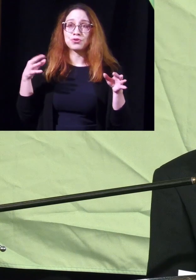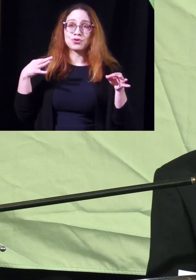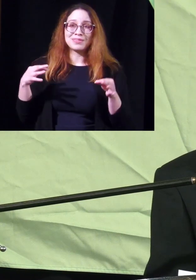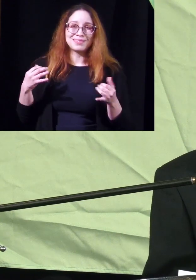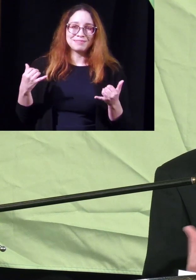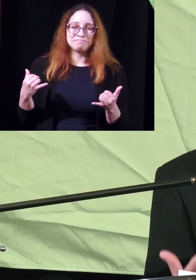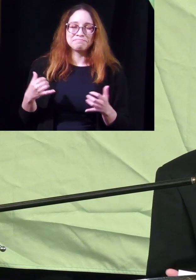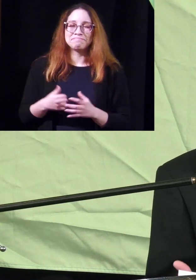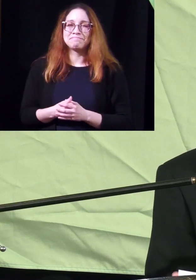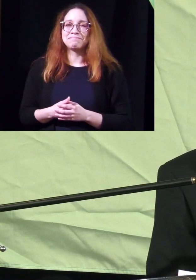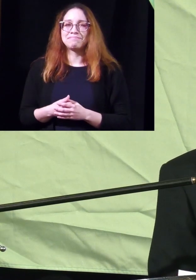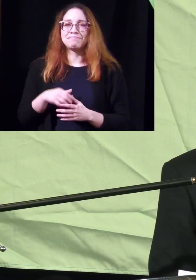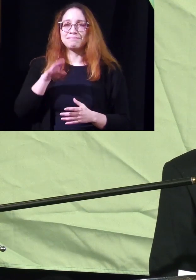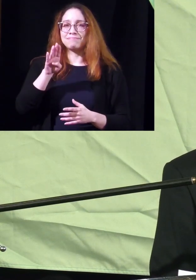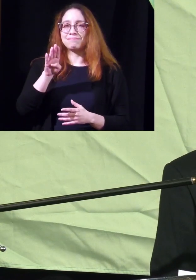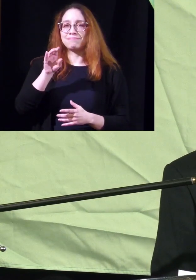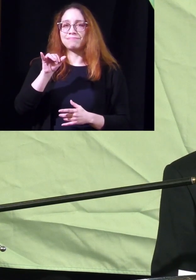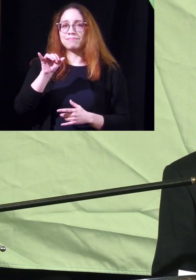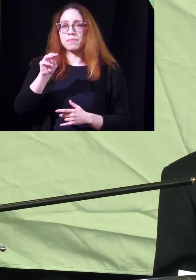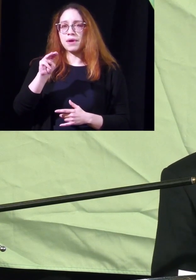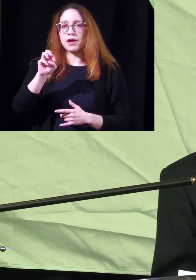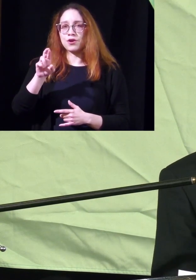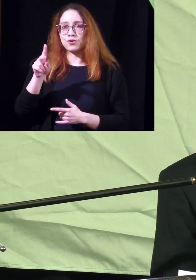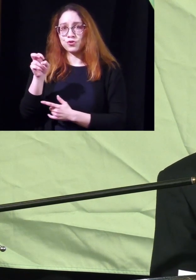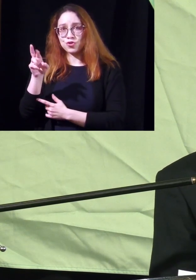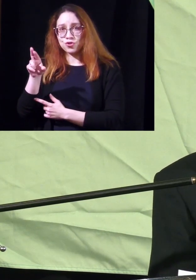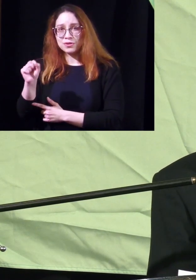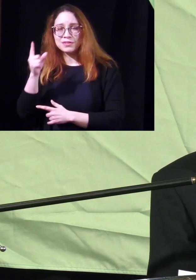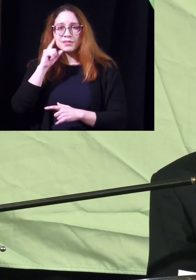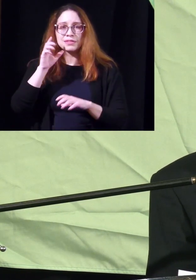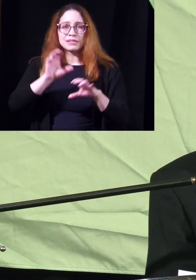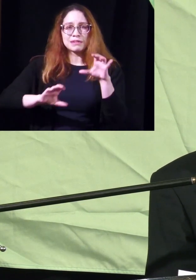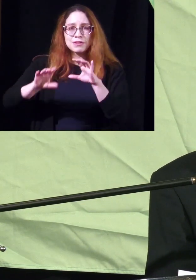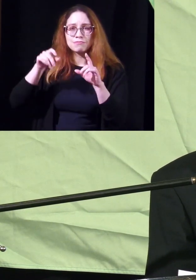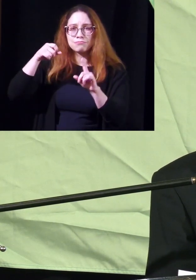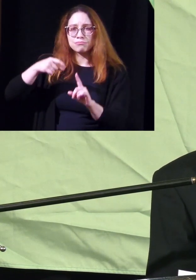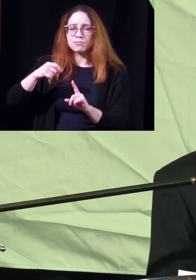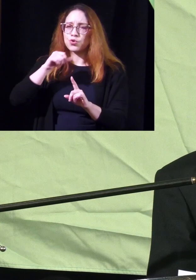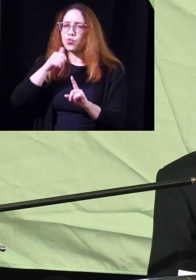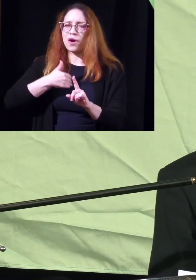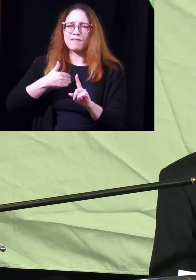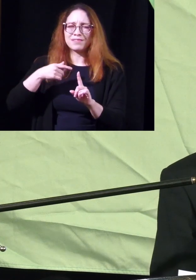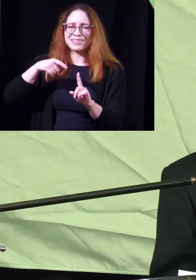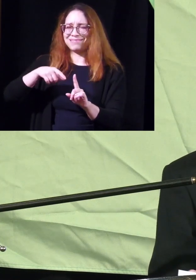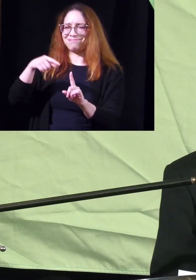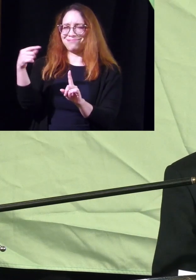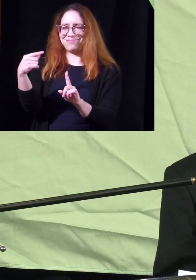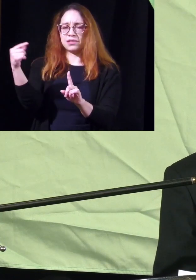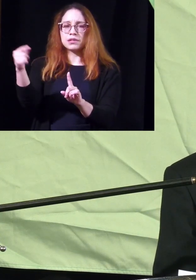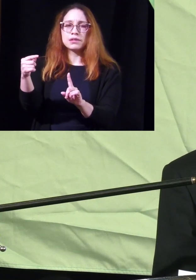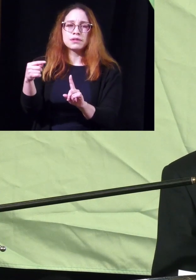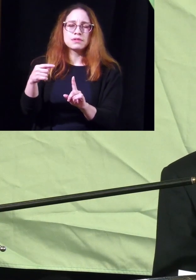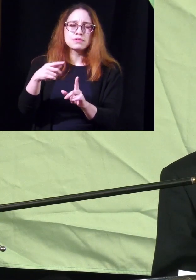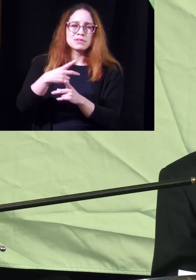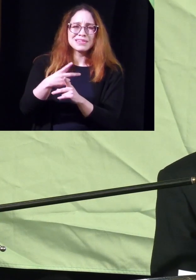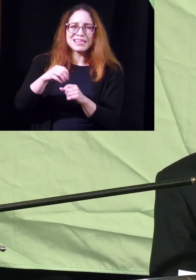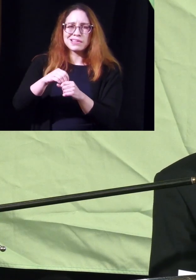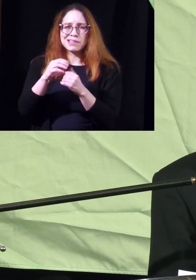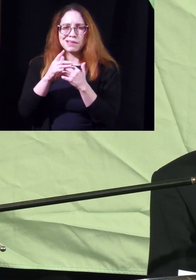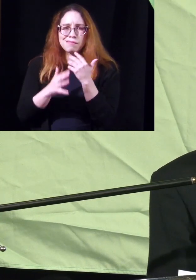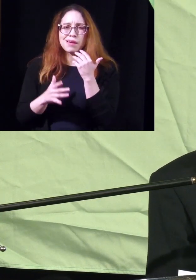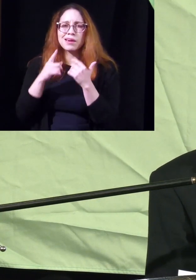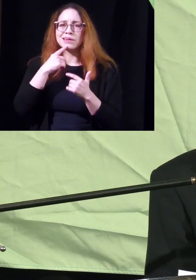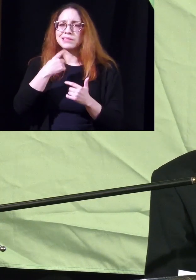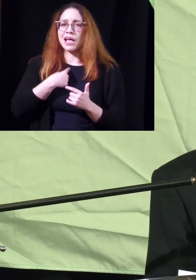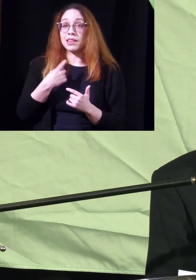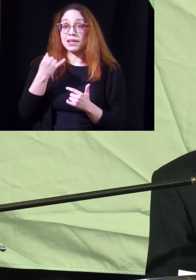about today, biomarkers. Are there chemical substances? We still do not have a substance, a product in the blood that can actually